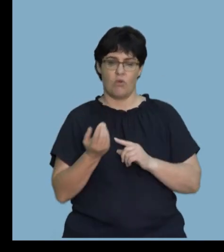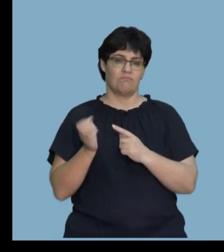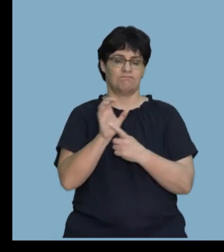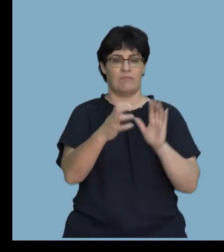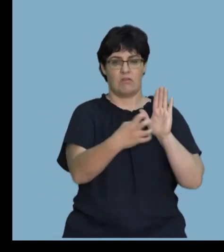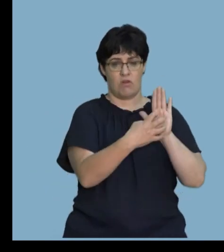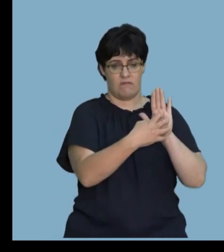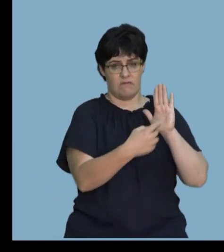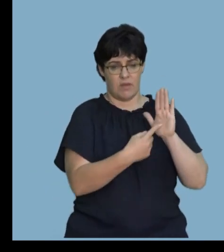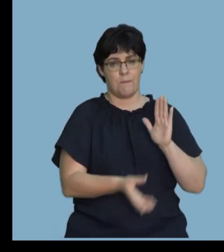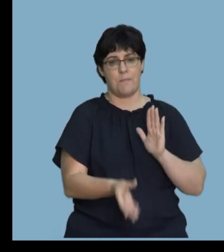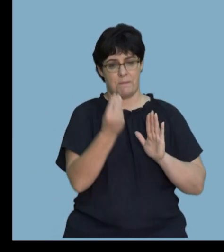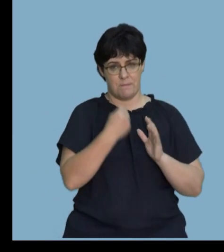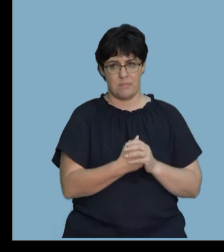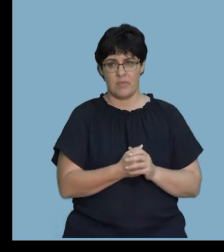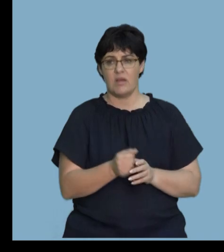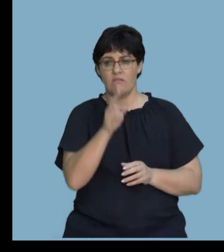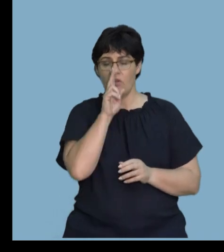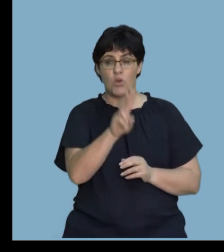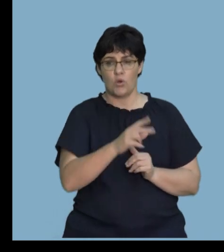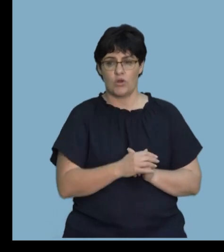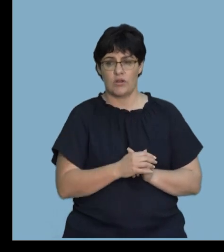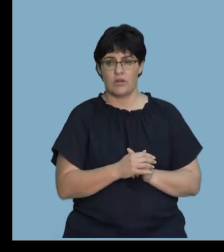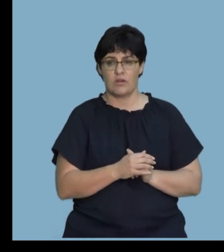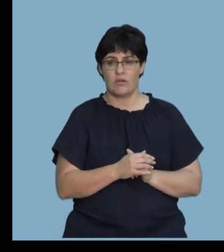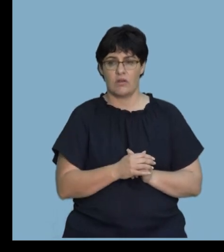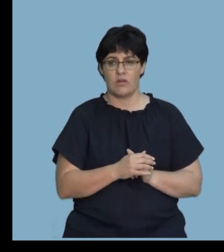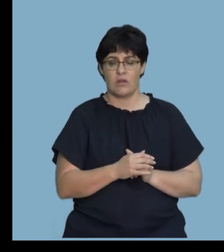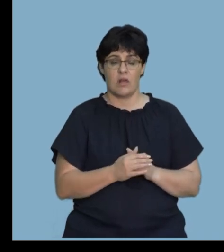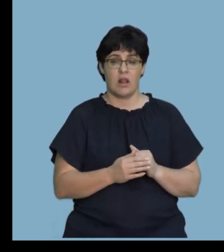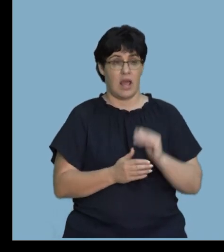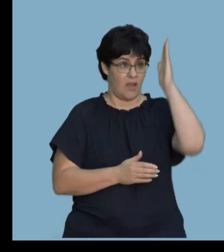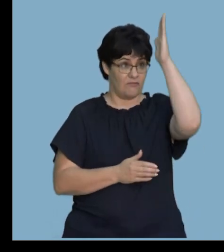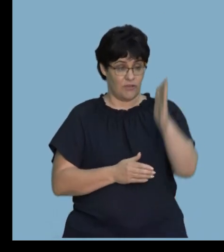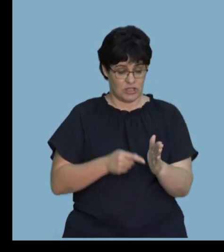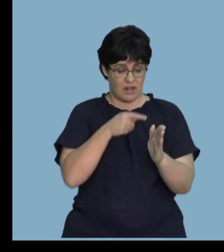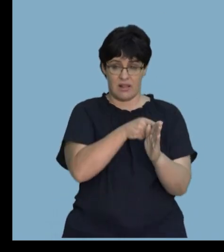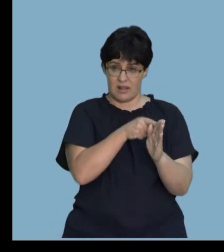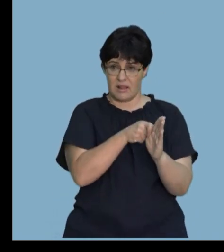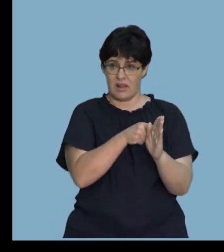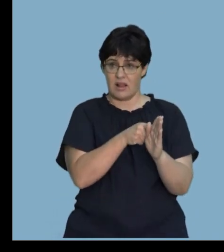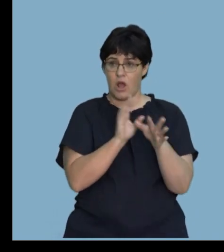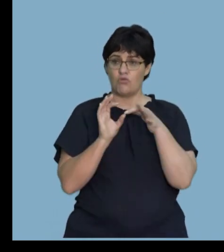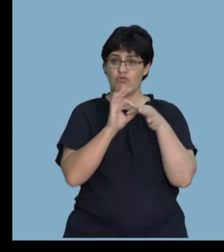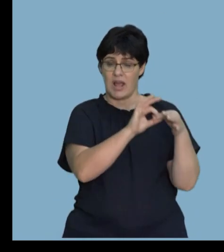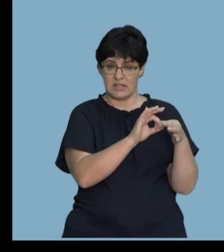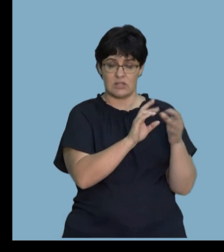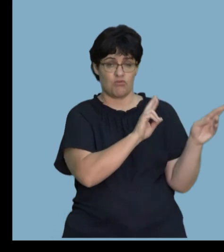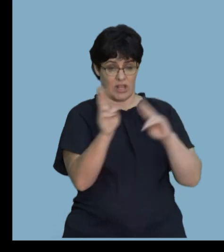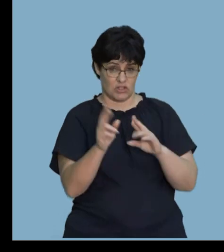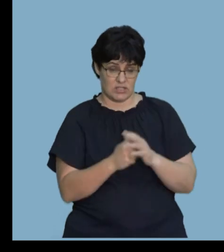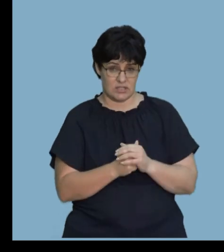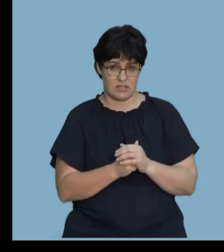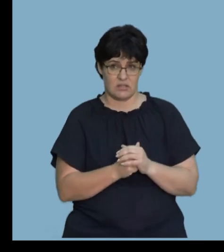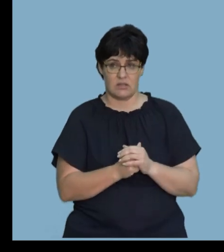obtained. So if you look at the label on the vertical axis, this is actually rate of reaction, okay? Because